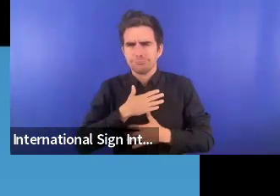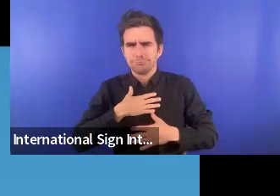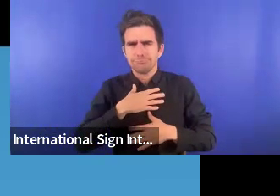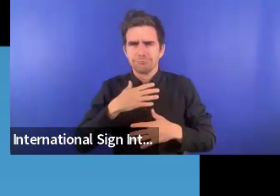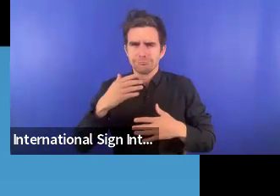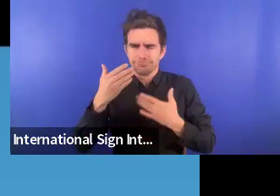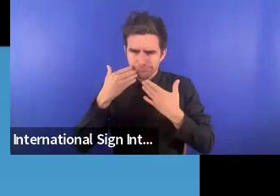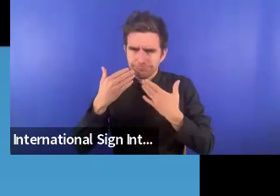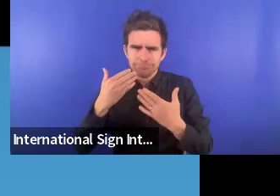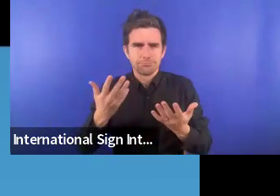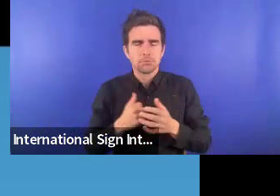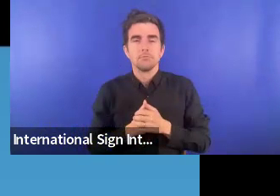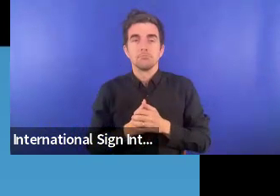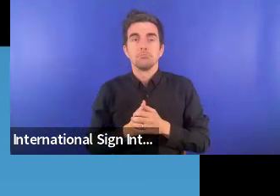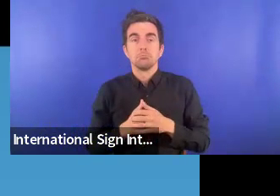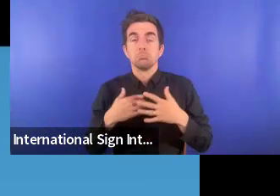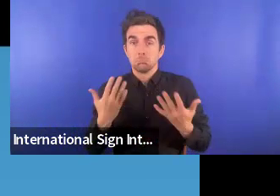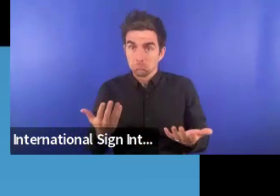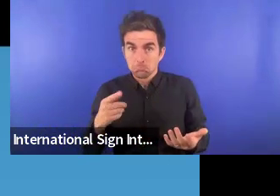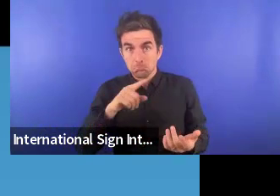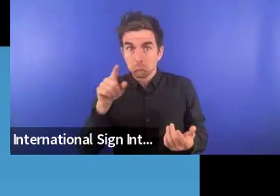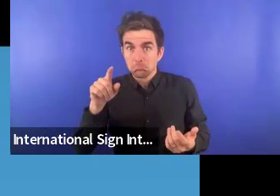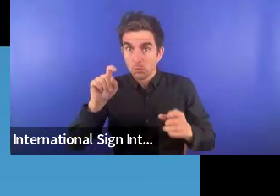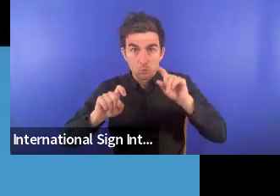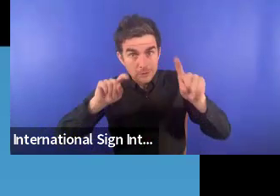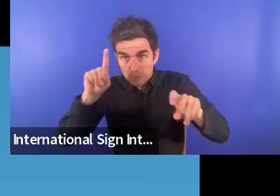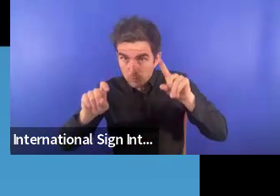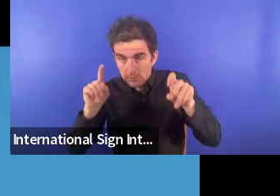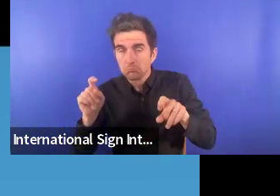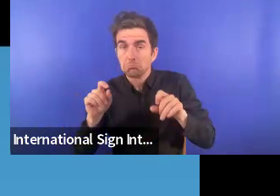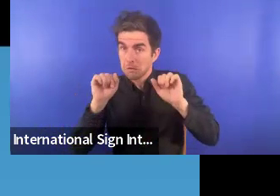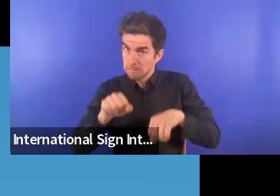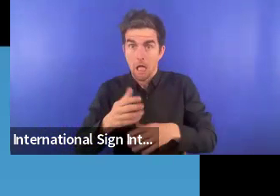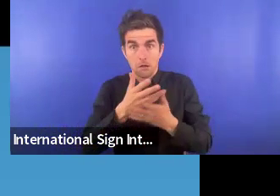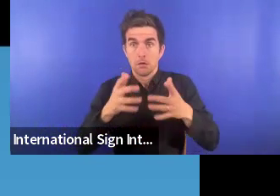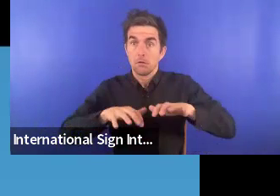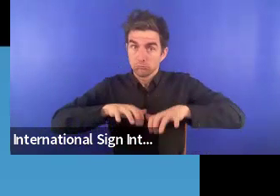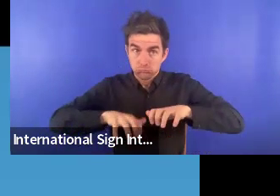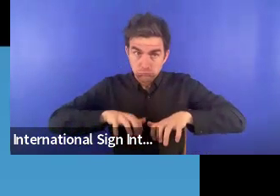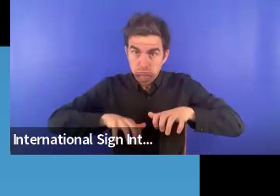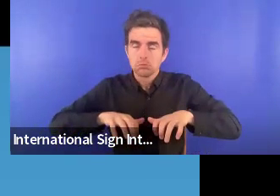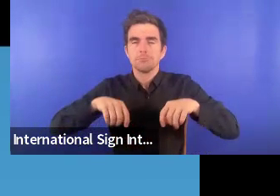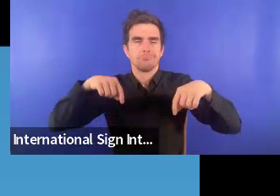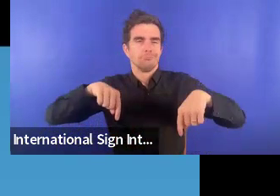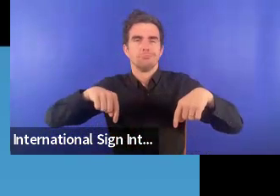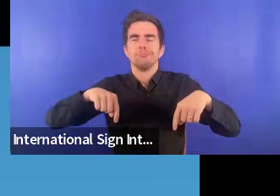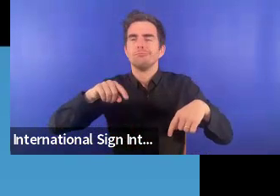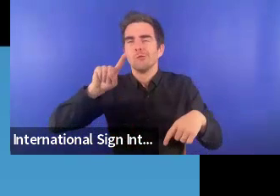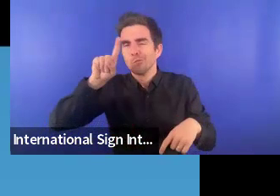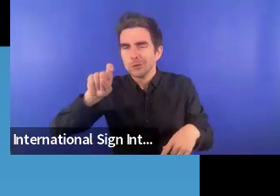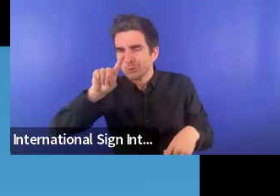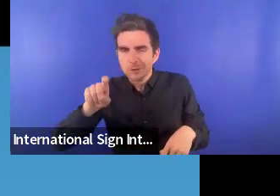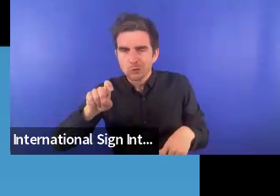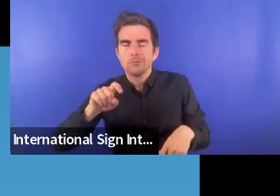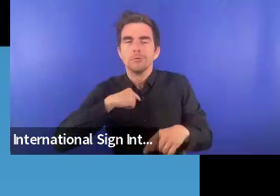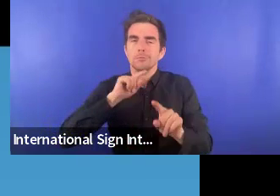them in the Q&A box, which is at the bottom of your screen. I don't see any